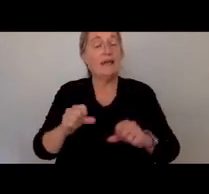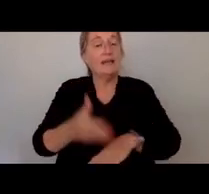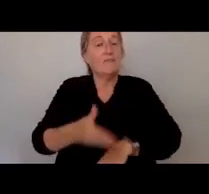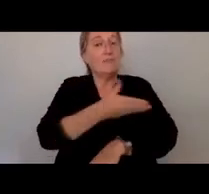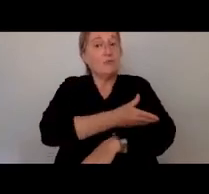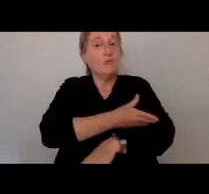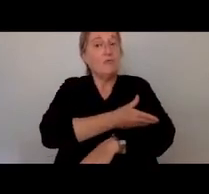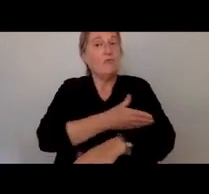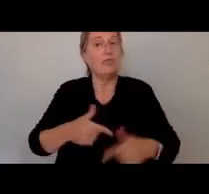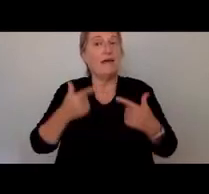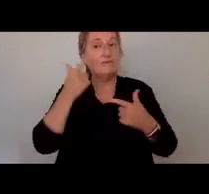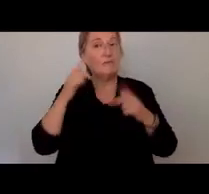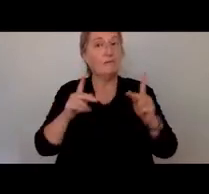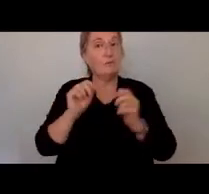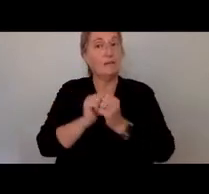day.